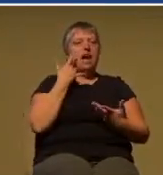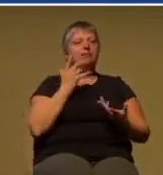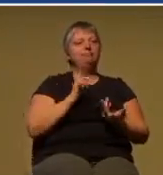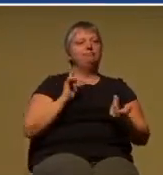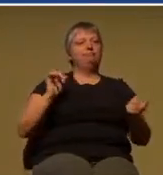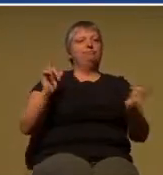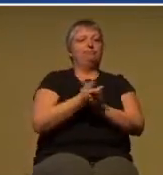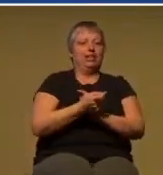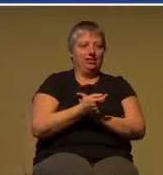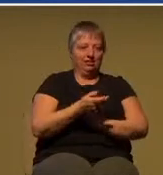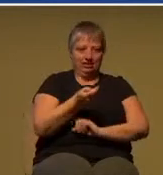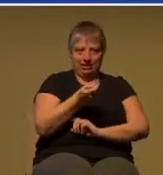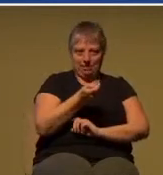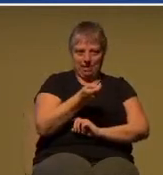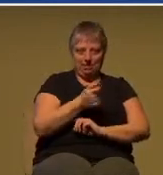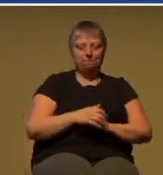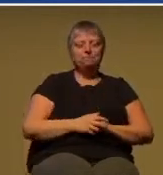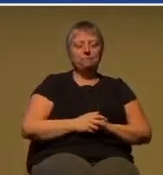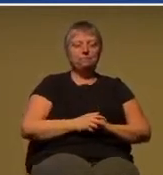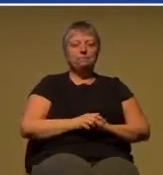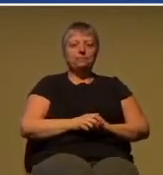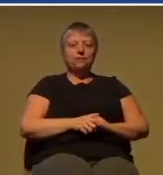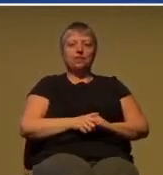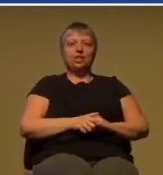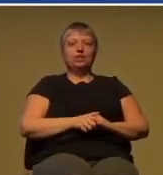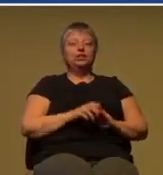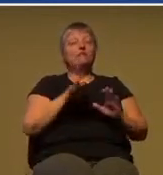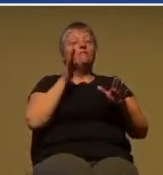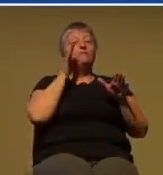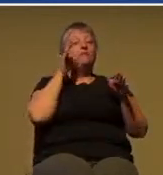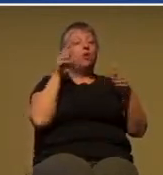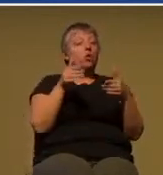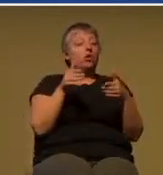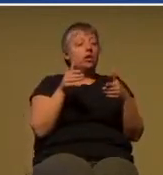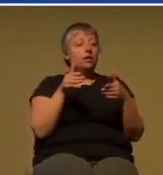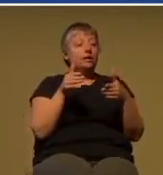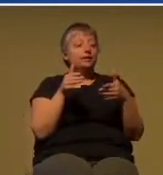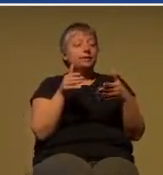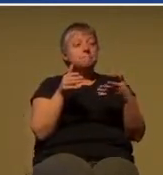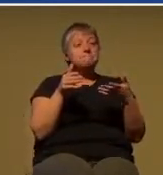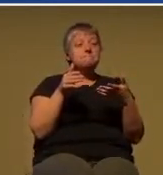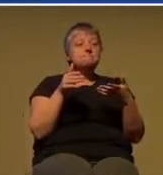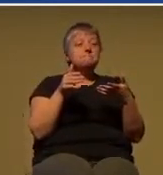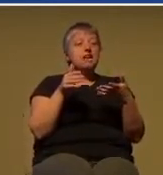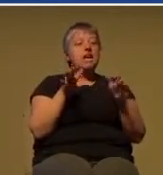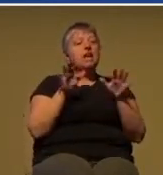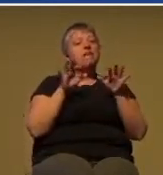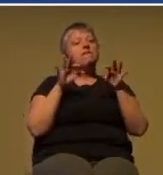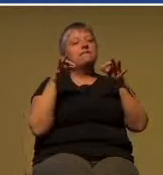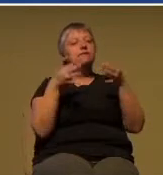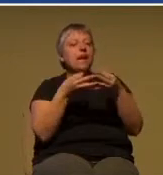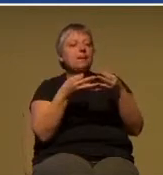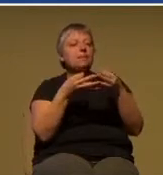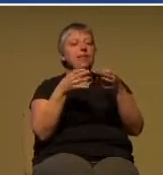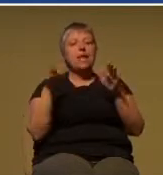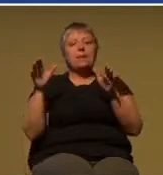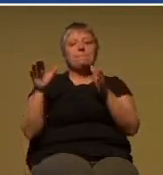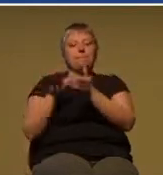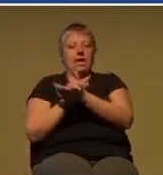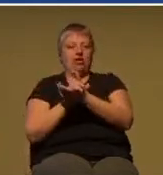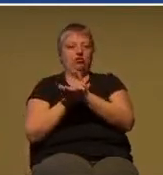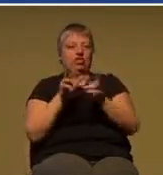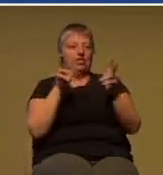bit and focus on a family marriage